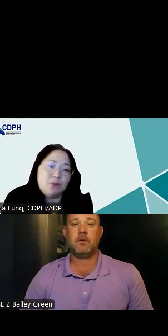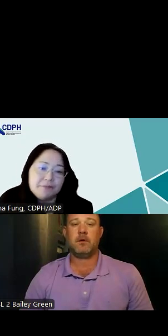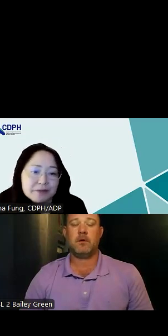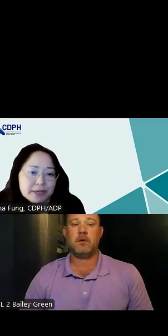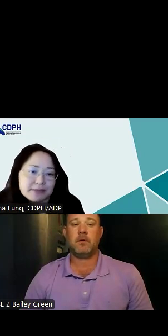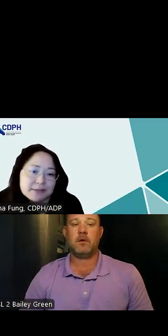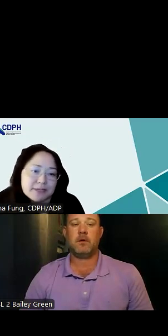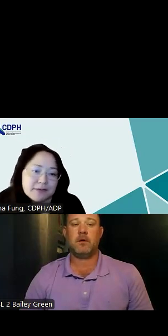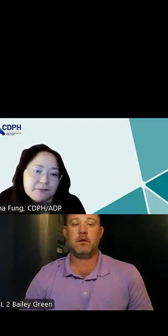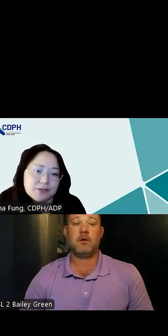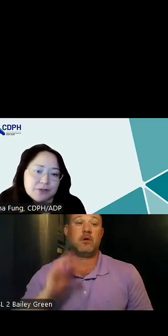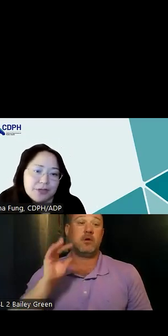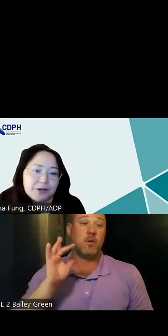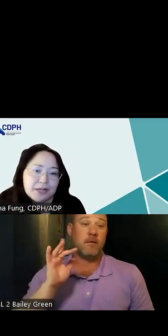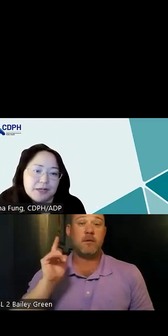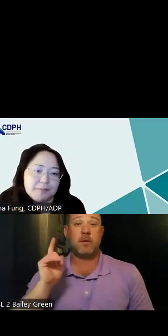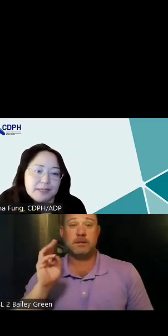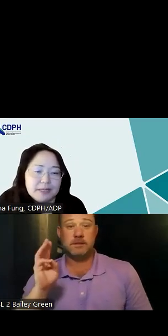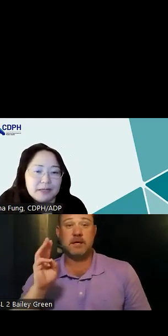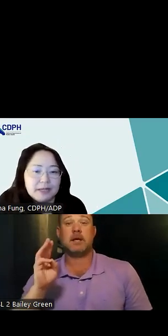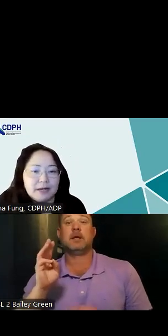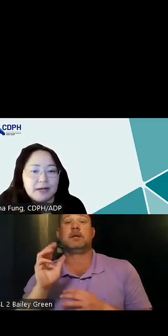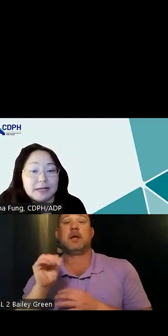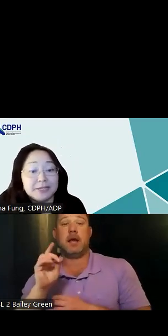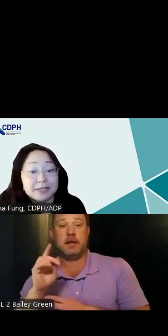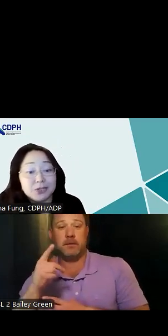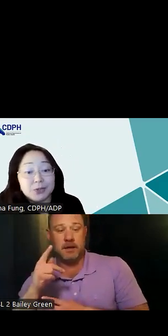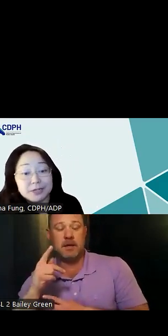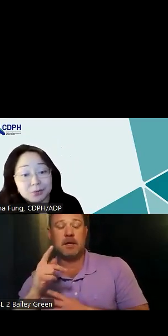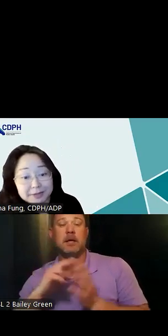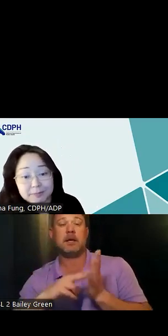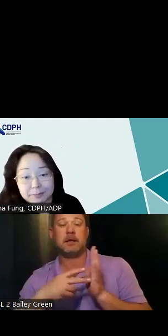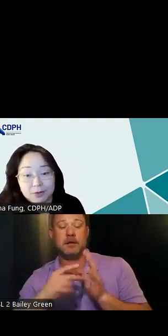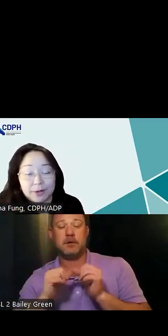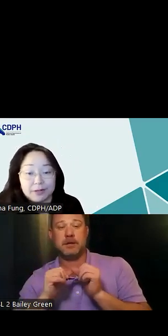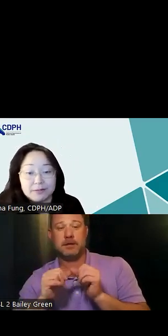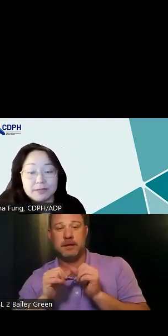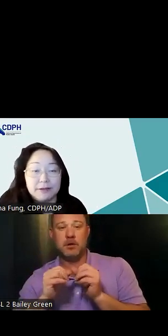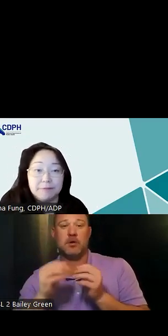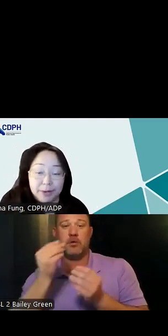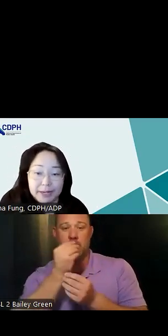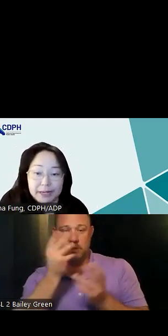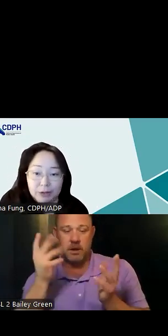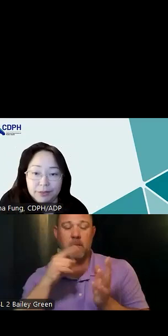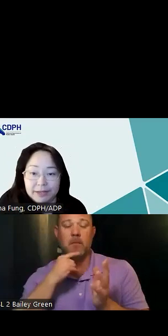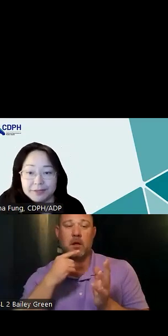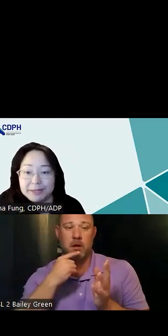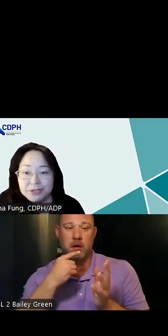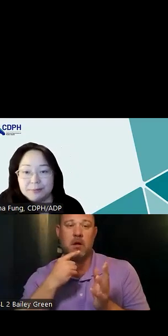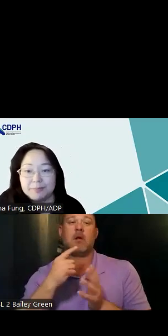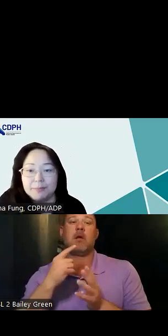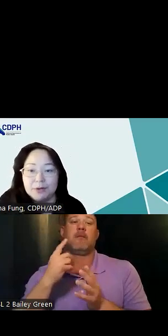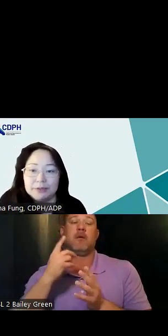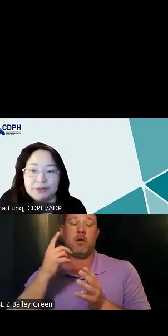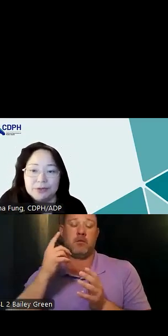For the 25-26 state fiscal year, ADP intends to continue raising public awareness of brain health and